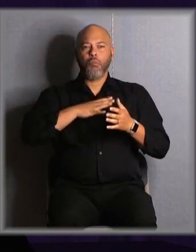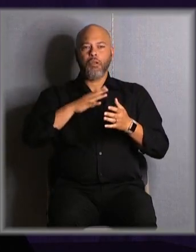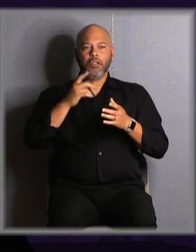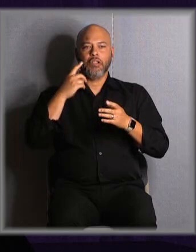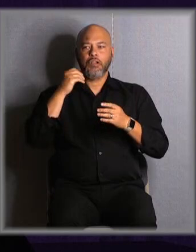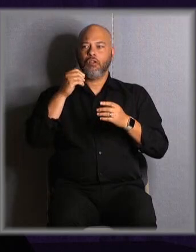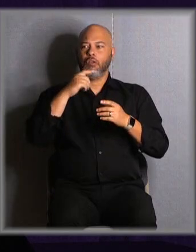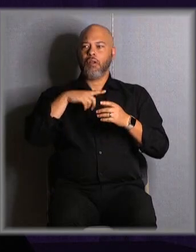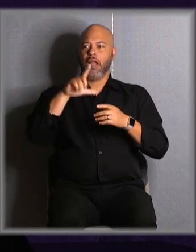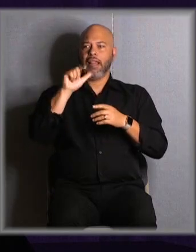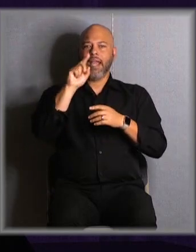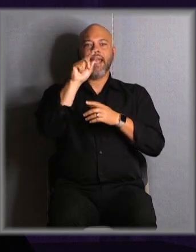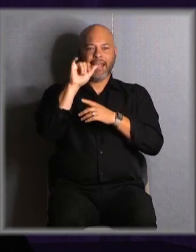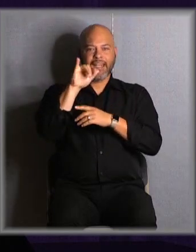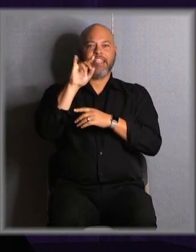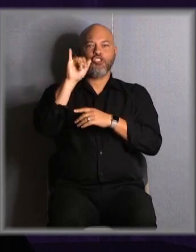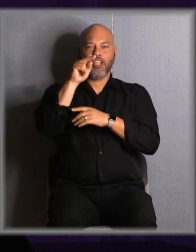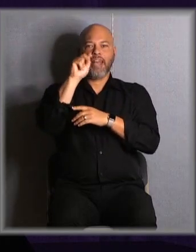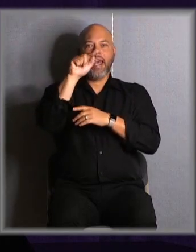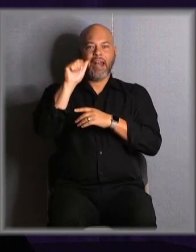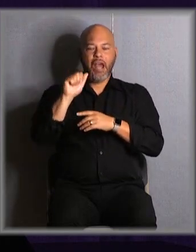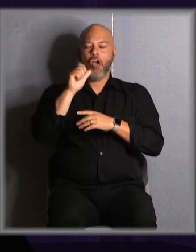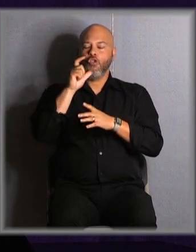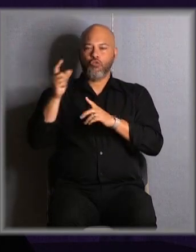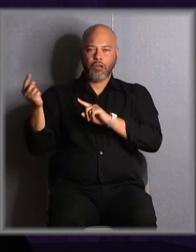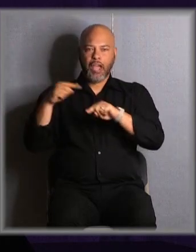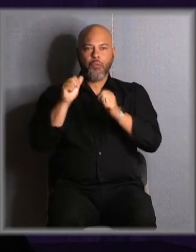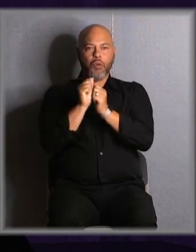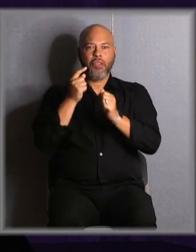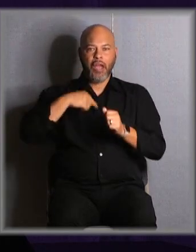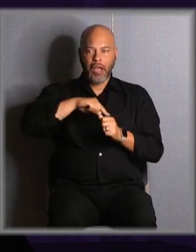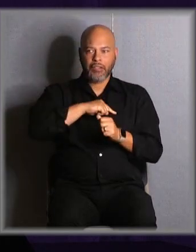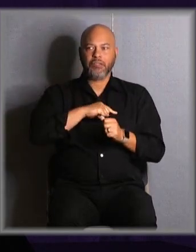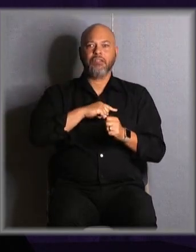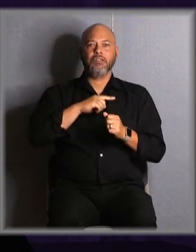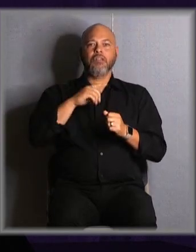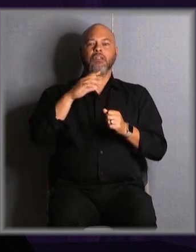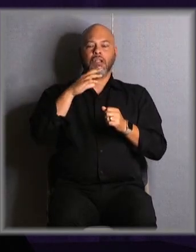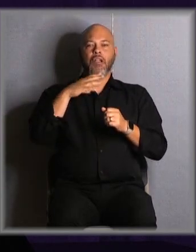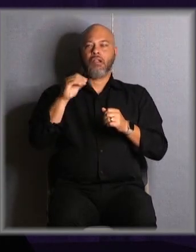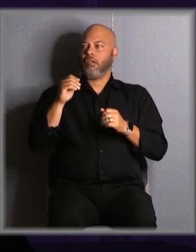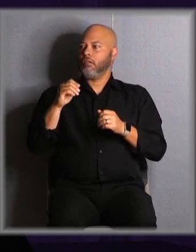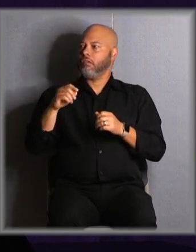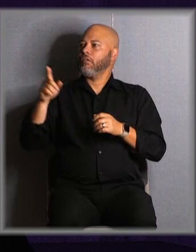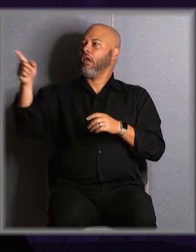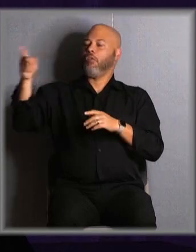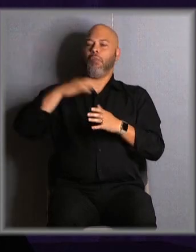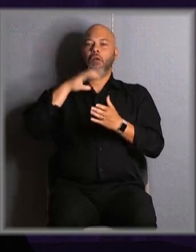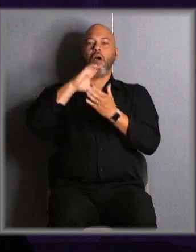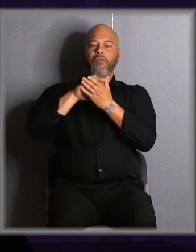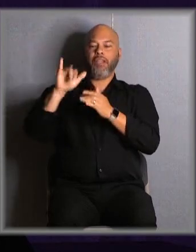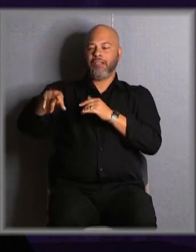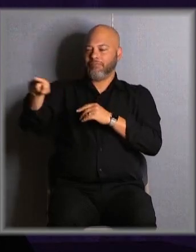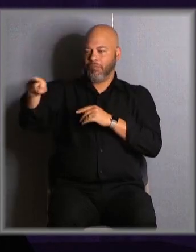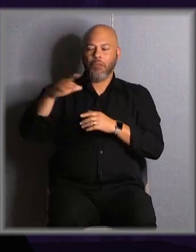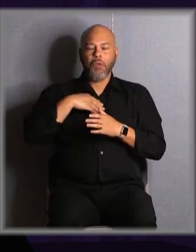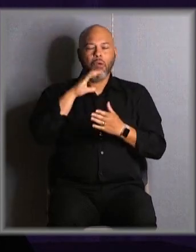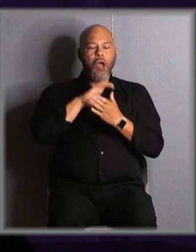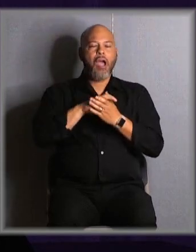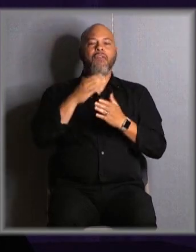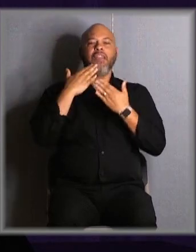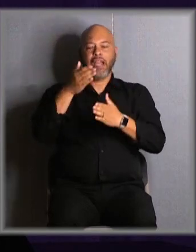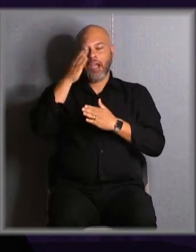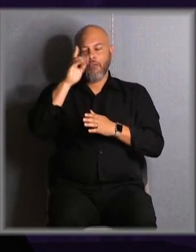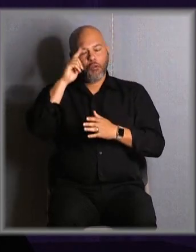have, Lady Janetta, who traveled with us to come to be with the Hilldale family. Amen. Wherever, there she is right there. Thank God for my